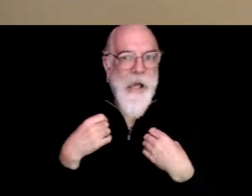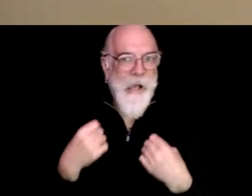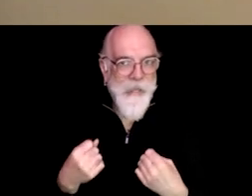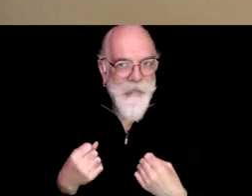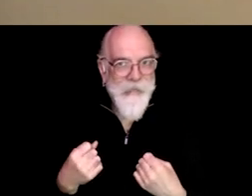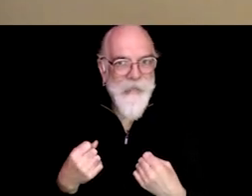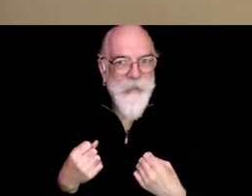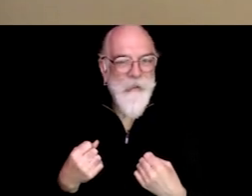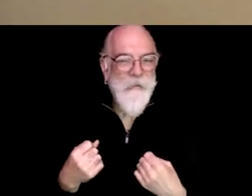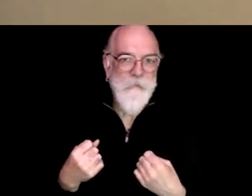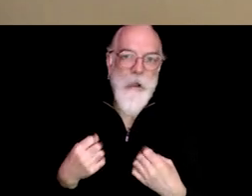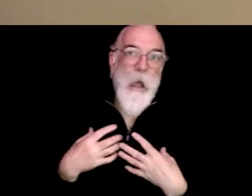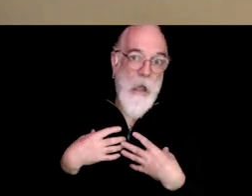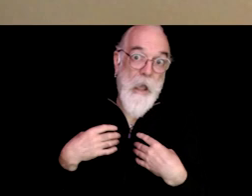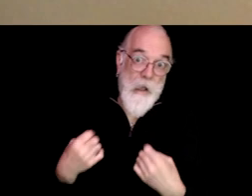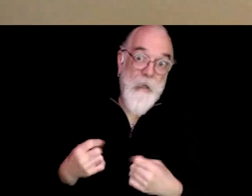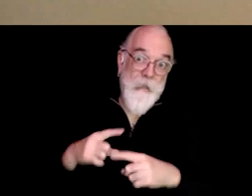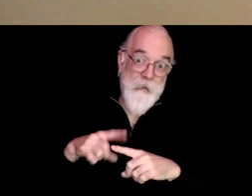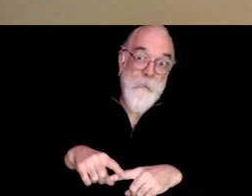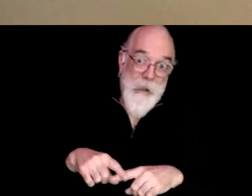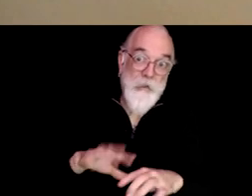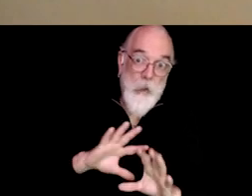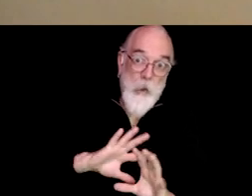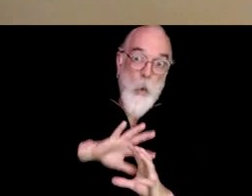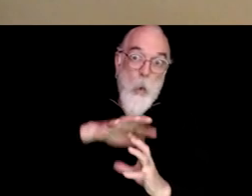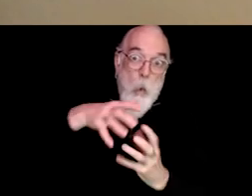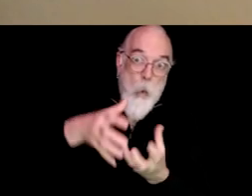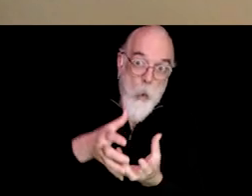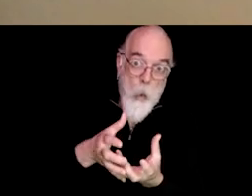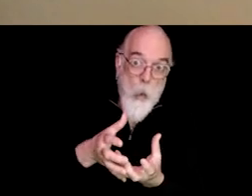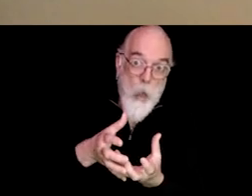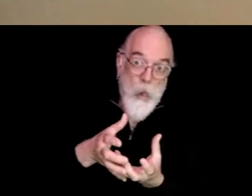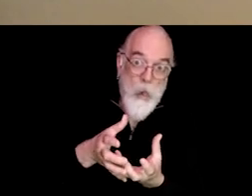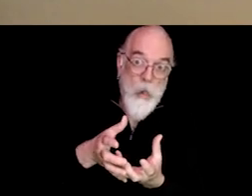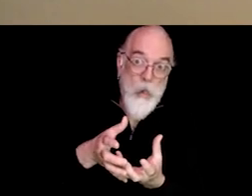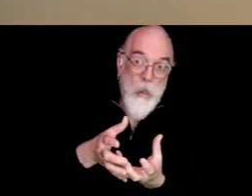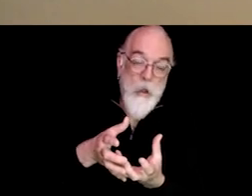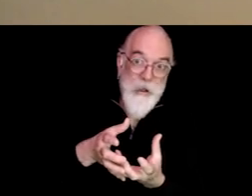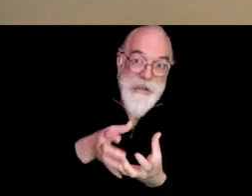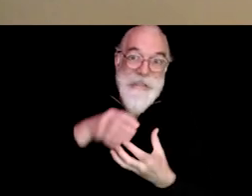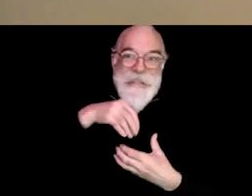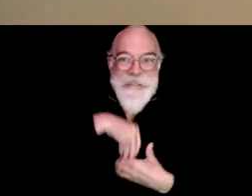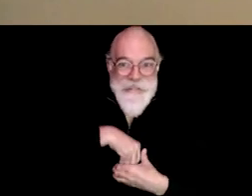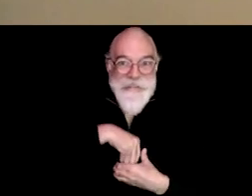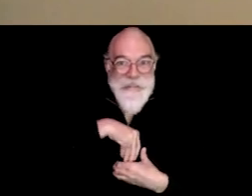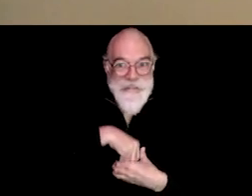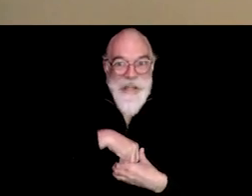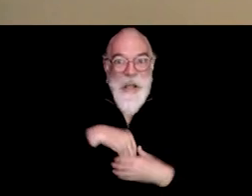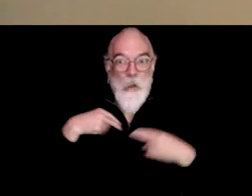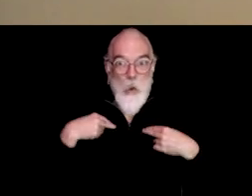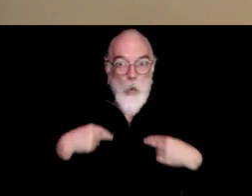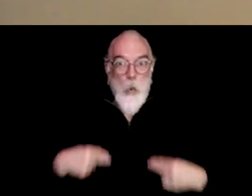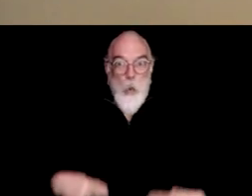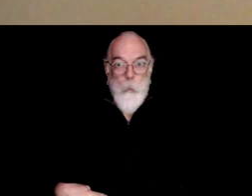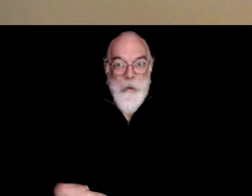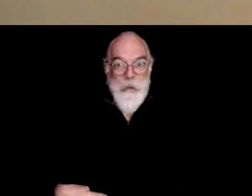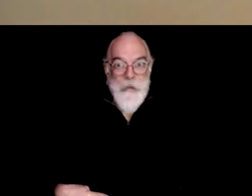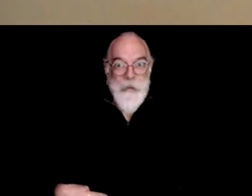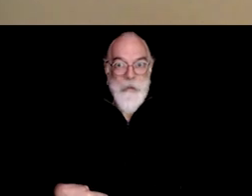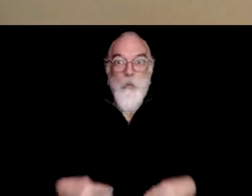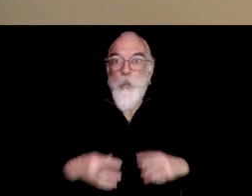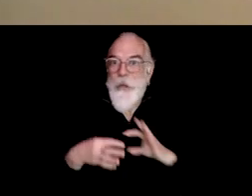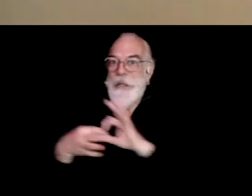because health depends on having that wholeness inside a human being's relationship with the